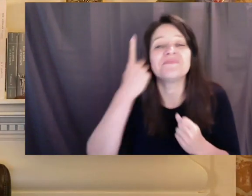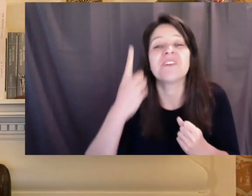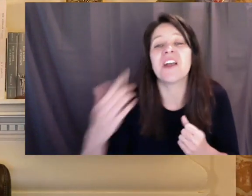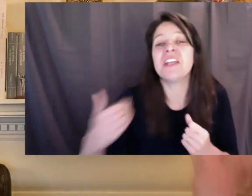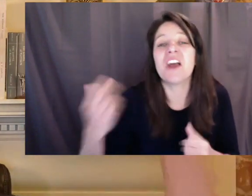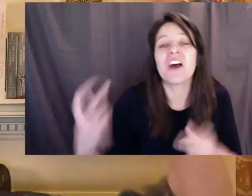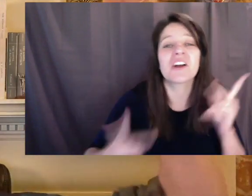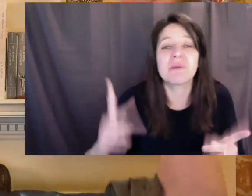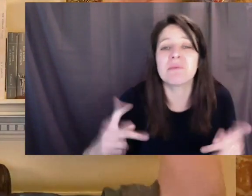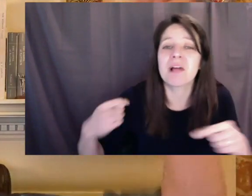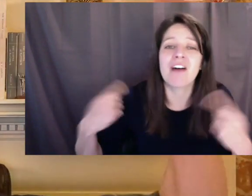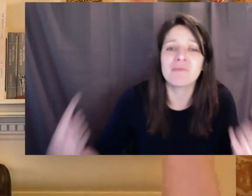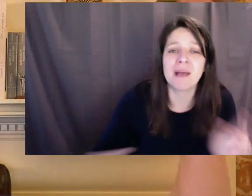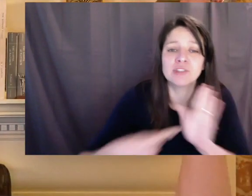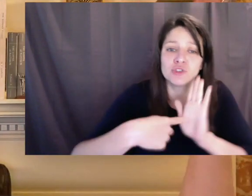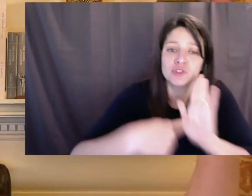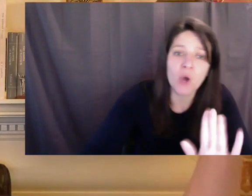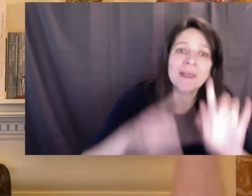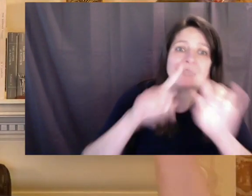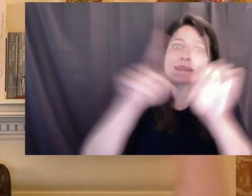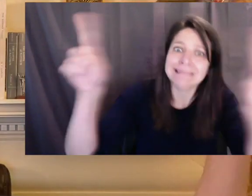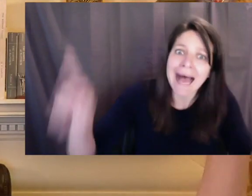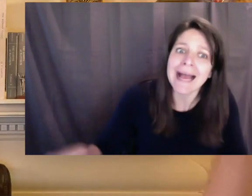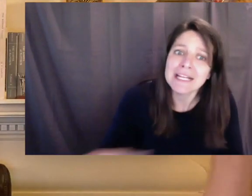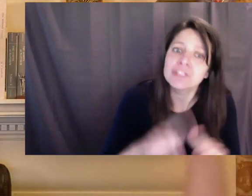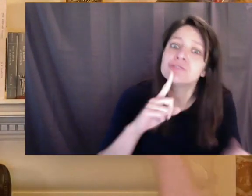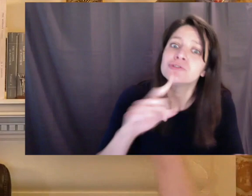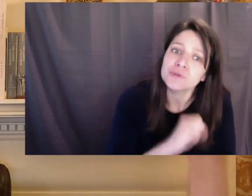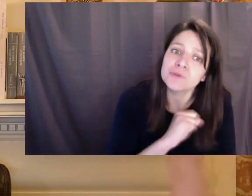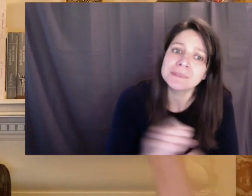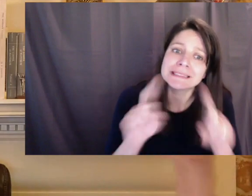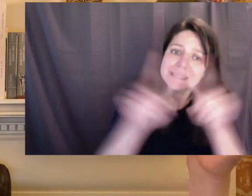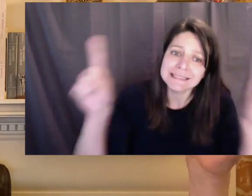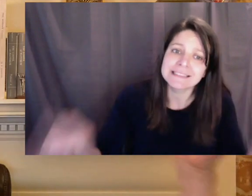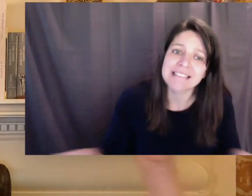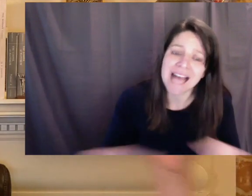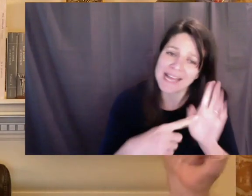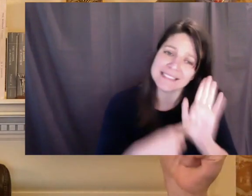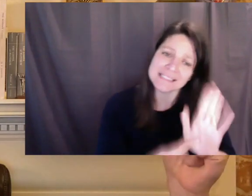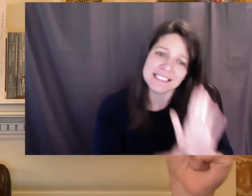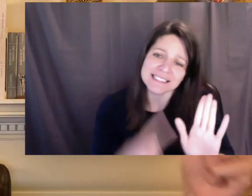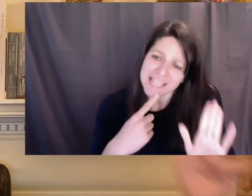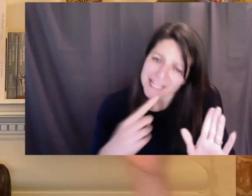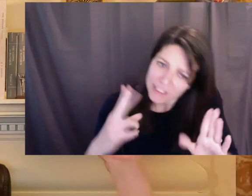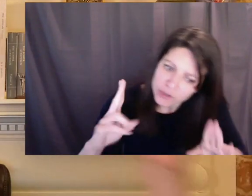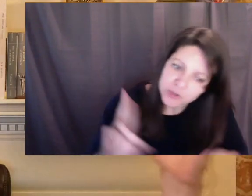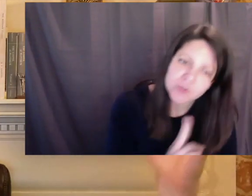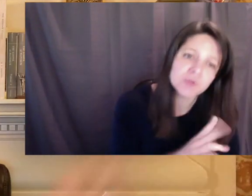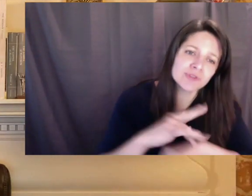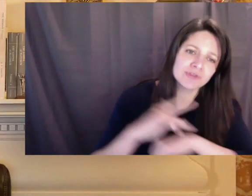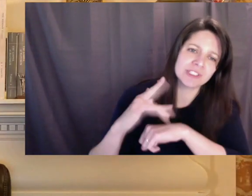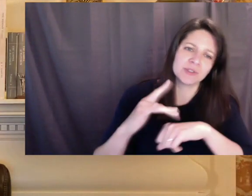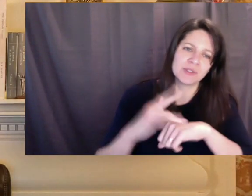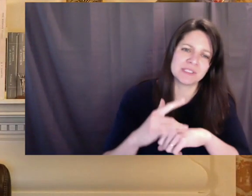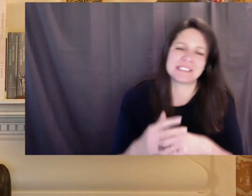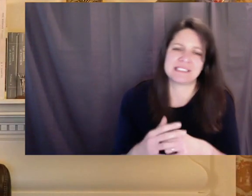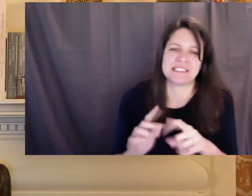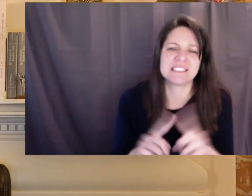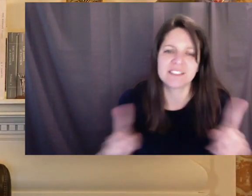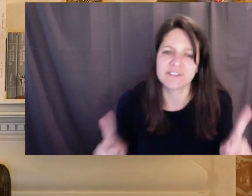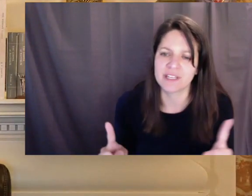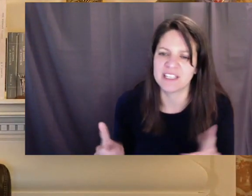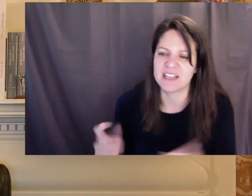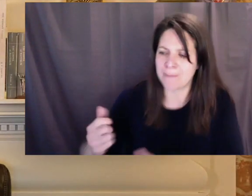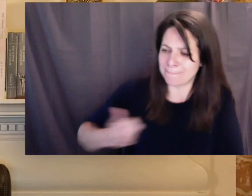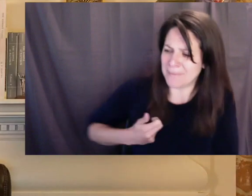looking for a sign, our young people are holding them up in downtowns around the world. So if you're looking for a sign, there they are. They're